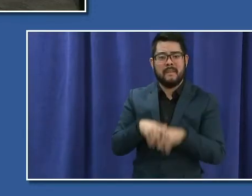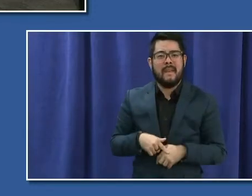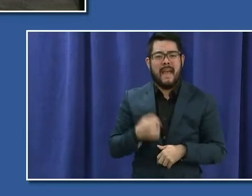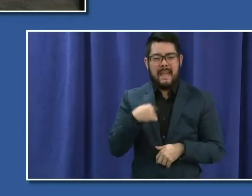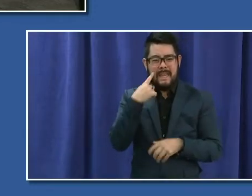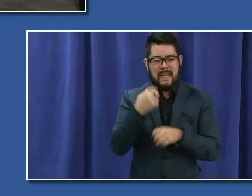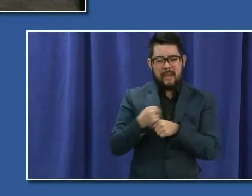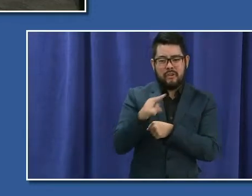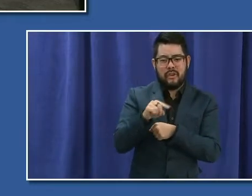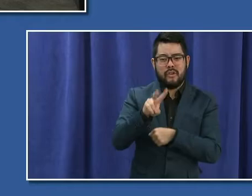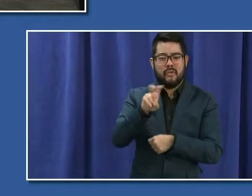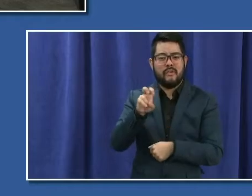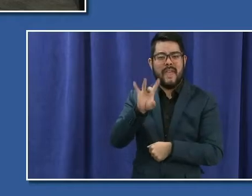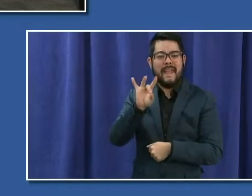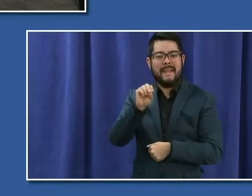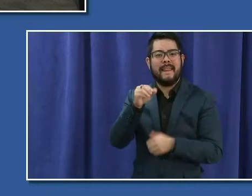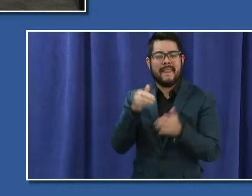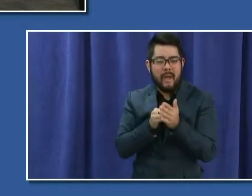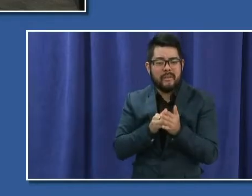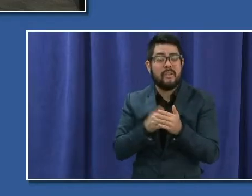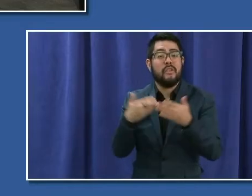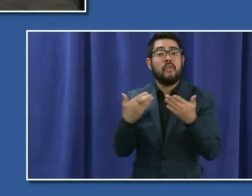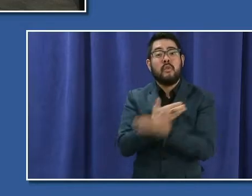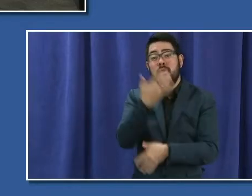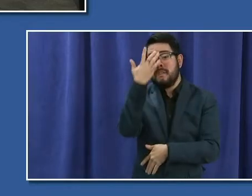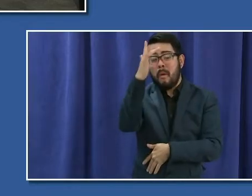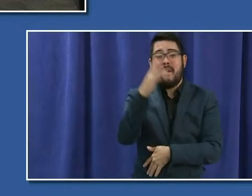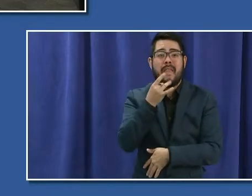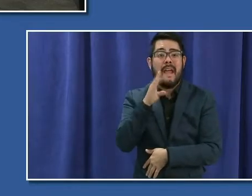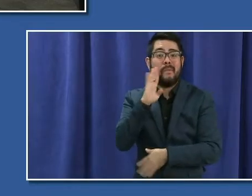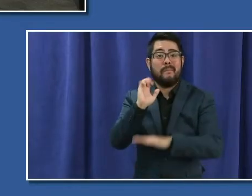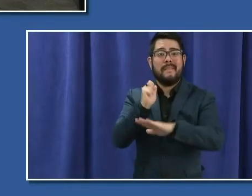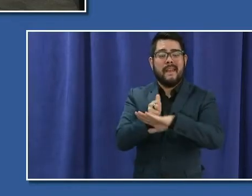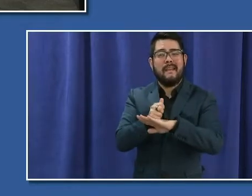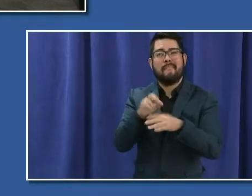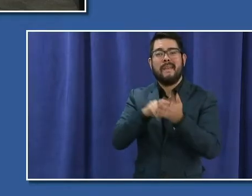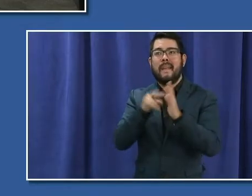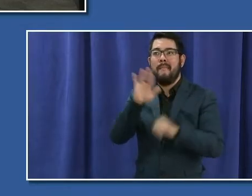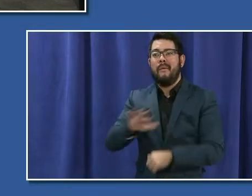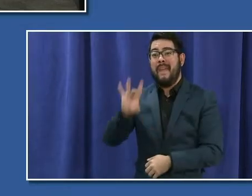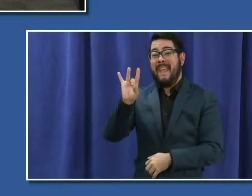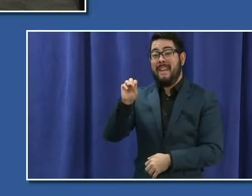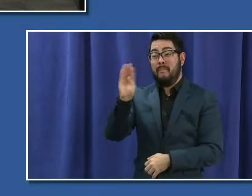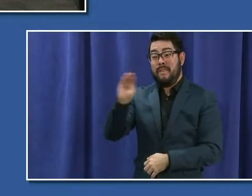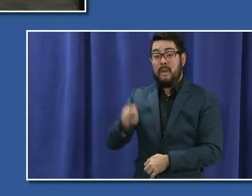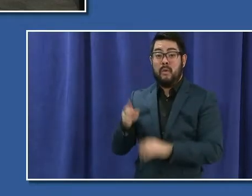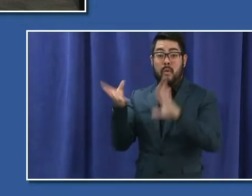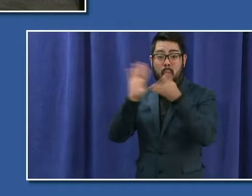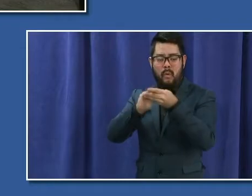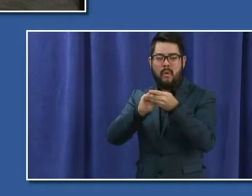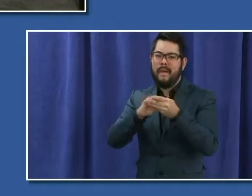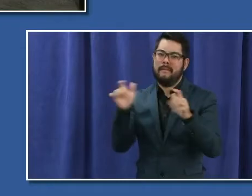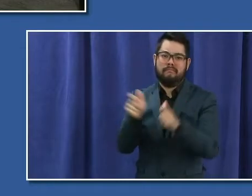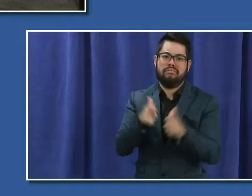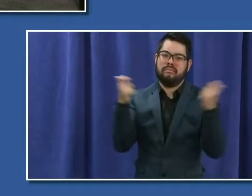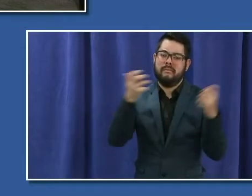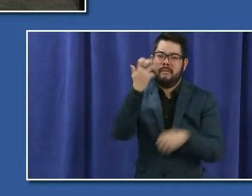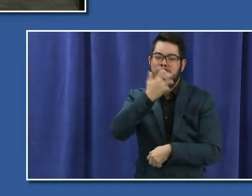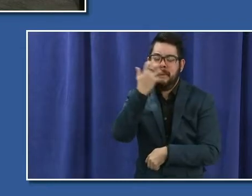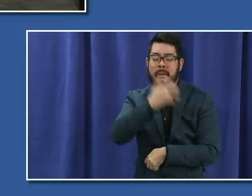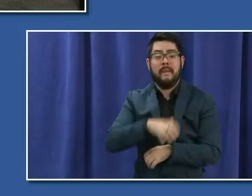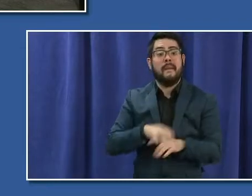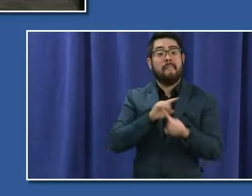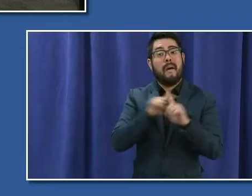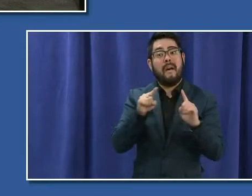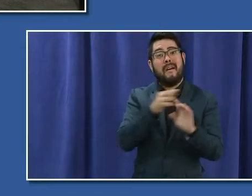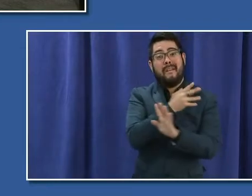280,000 new smart lighting fixtures. That's about 80% of the fixtures in the city. That is a huge chunk. So, but you know, until we get things